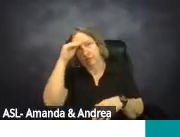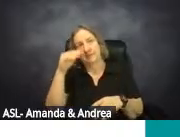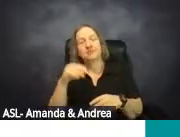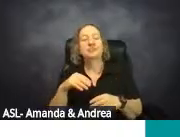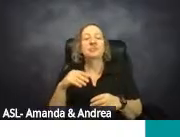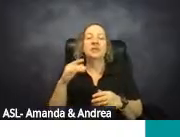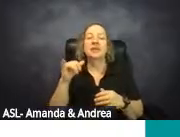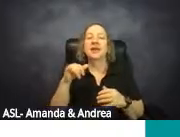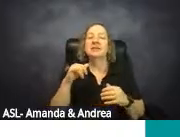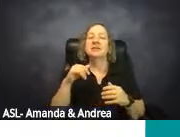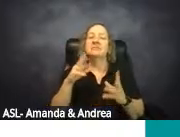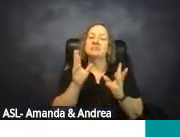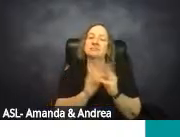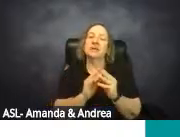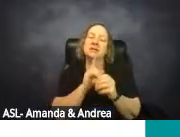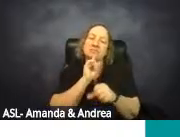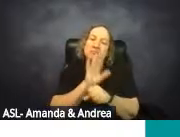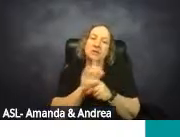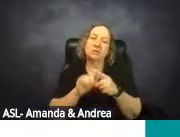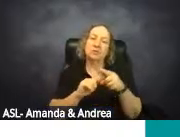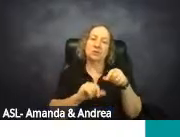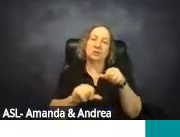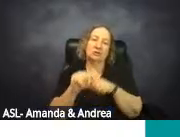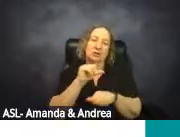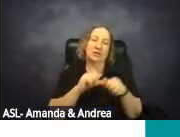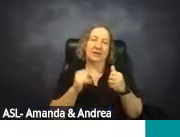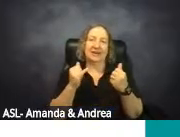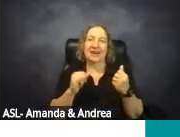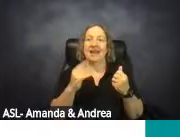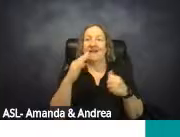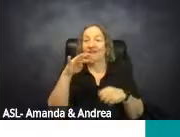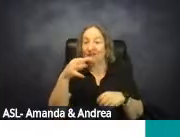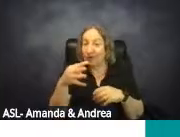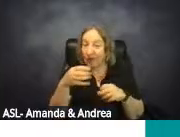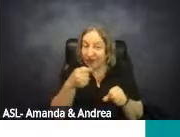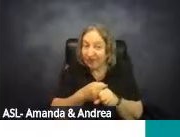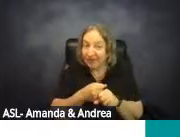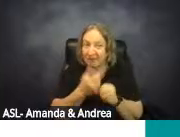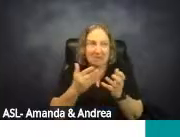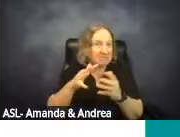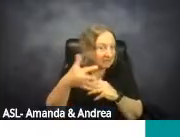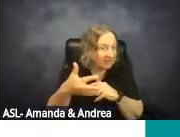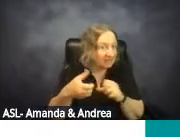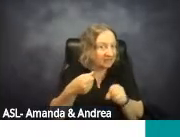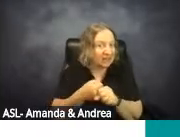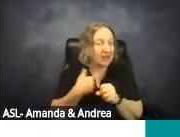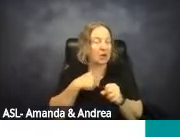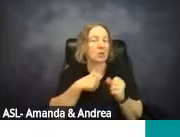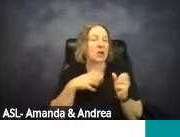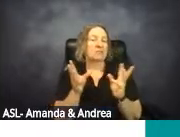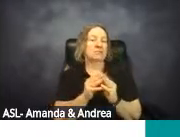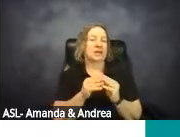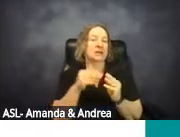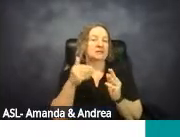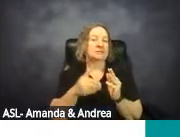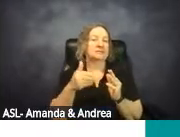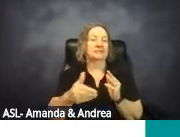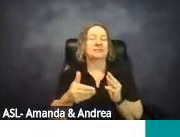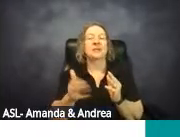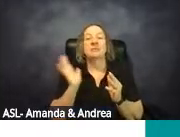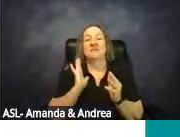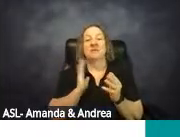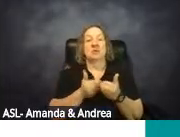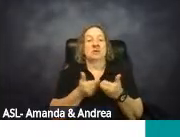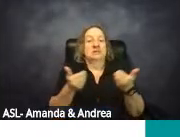made to one another. We are now in our fifth year of meeting together as separate advisory groups and